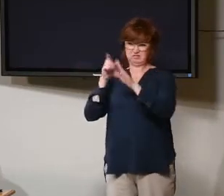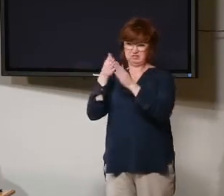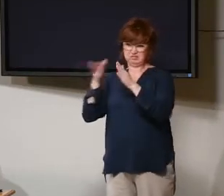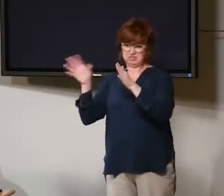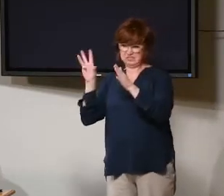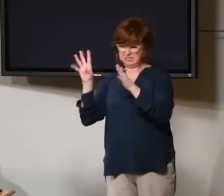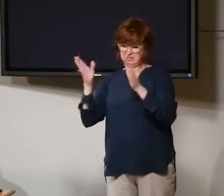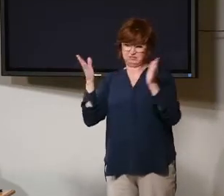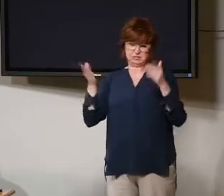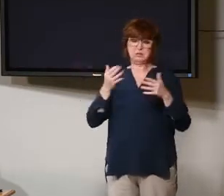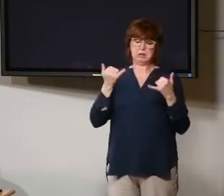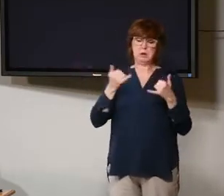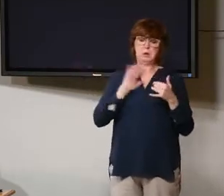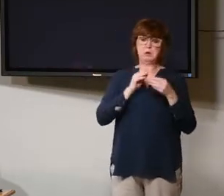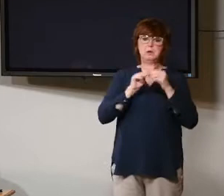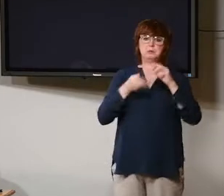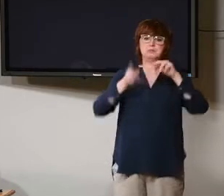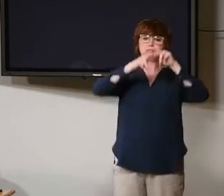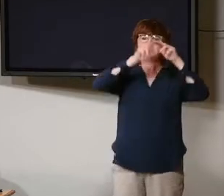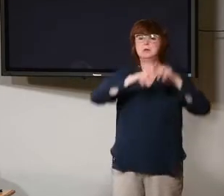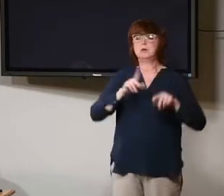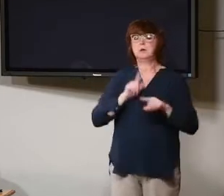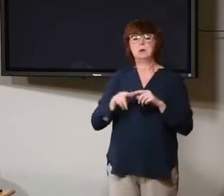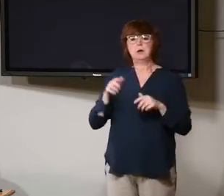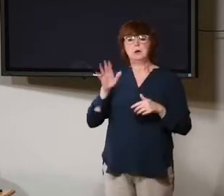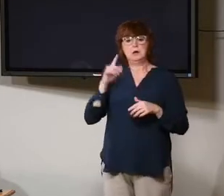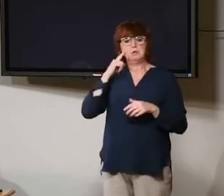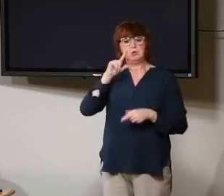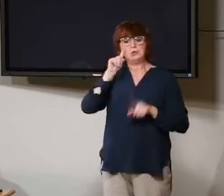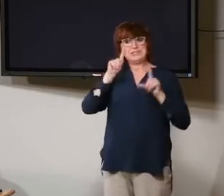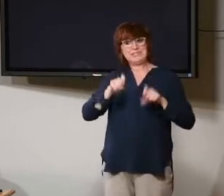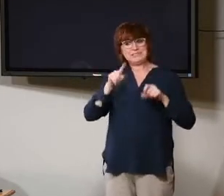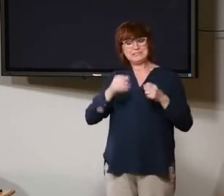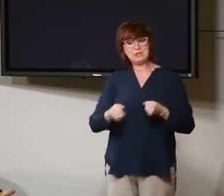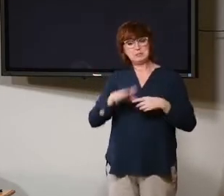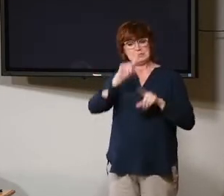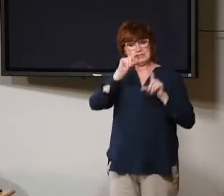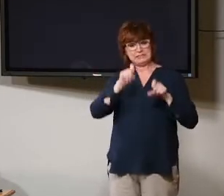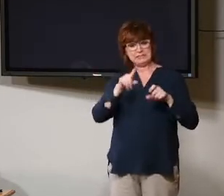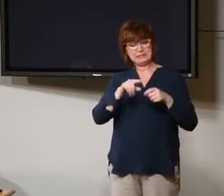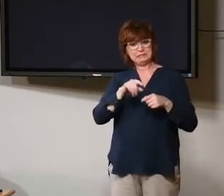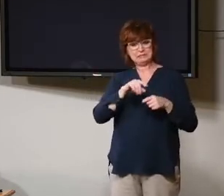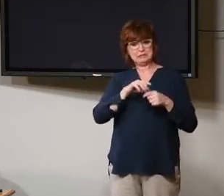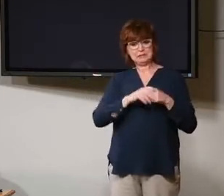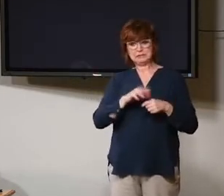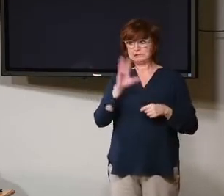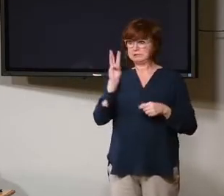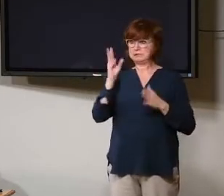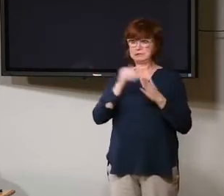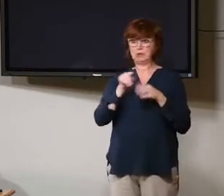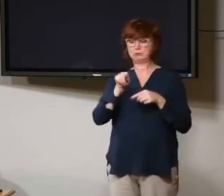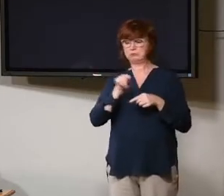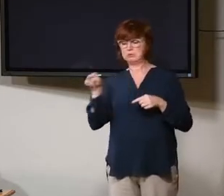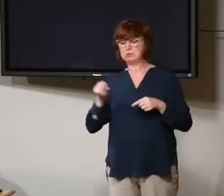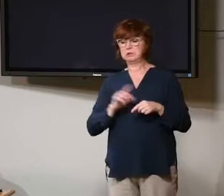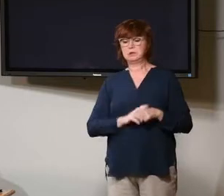terms of testing. Yesterday I had said that, and today's update actually that the data I got this morning was